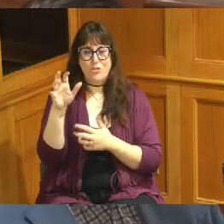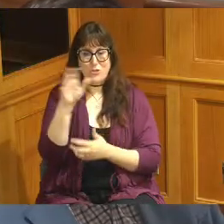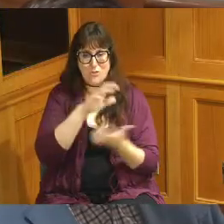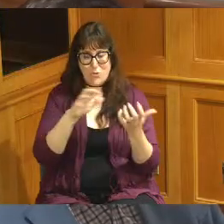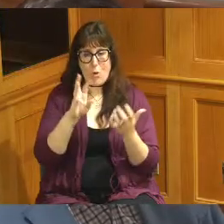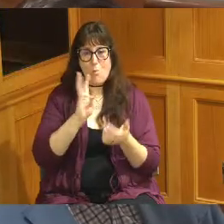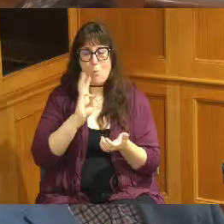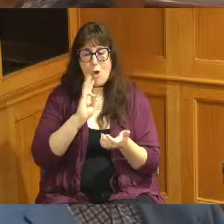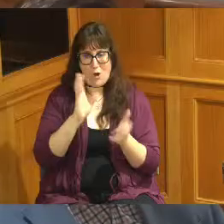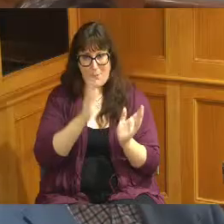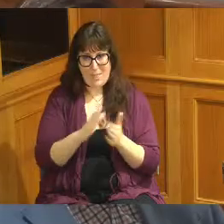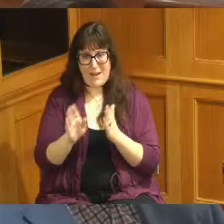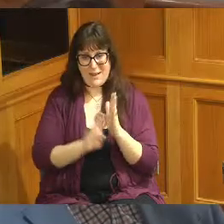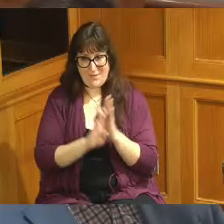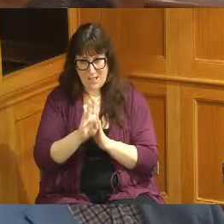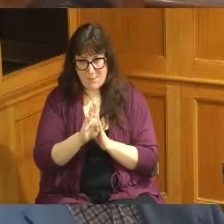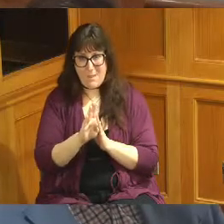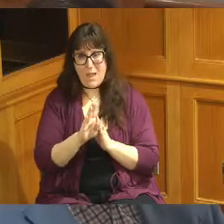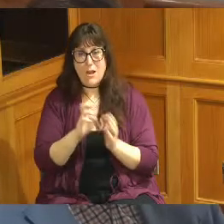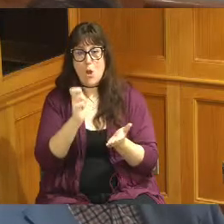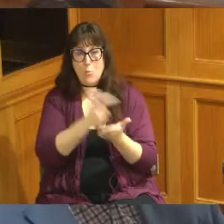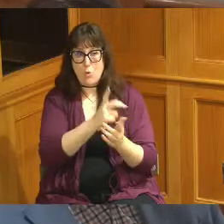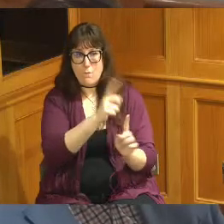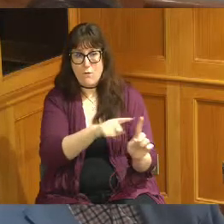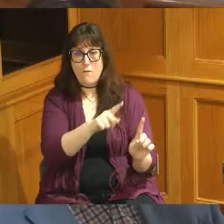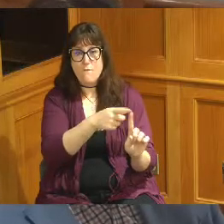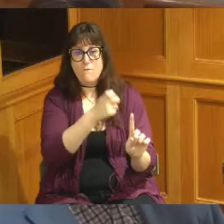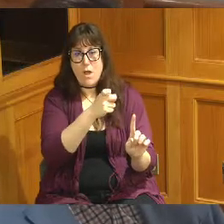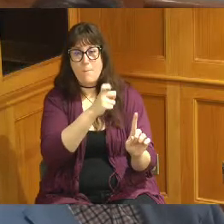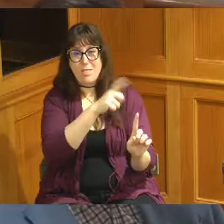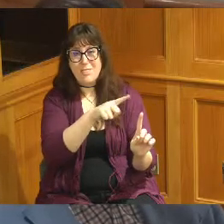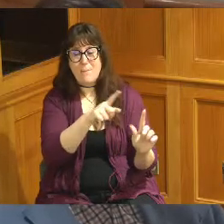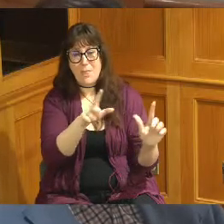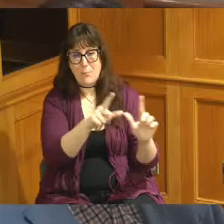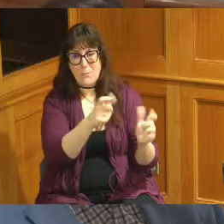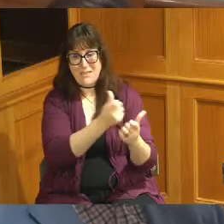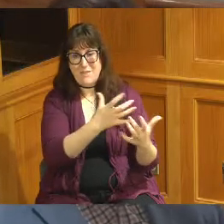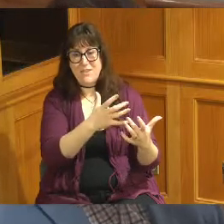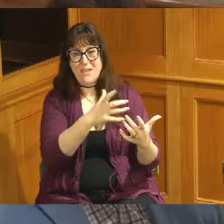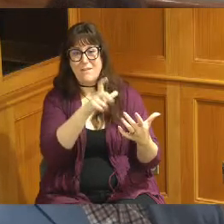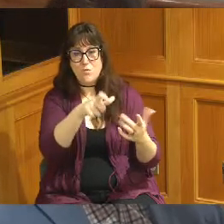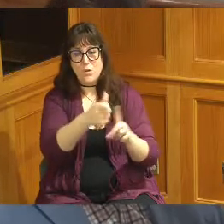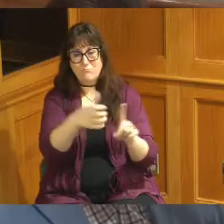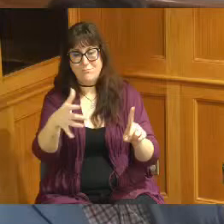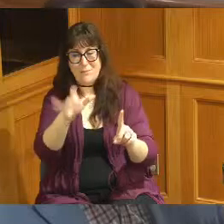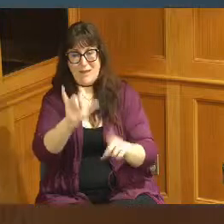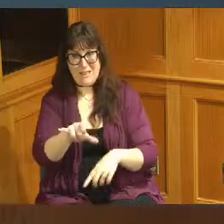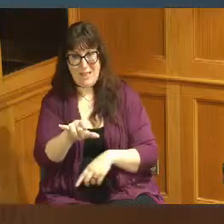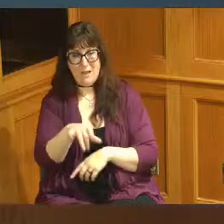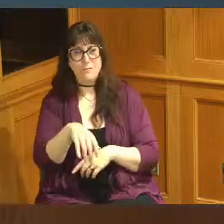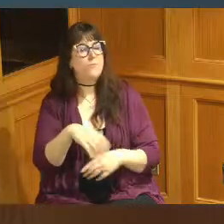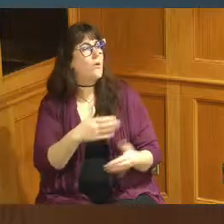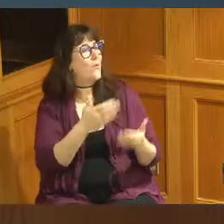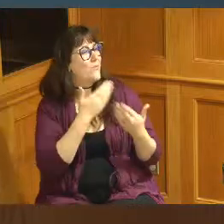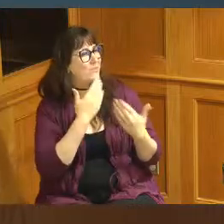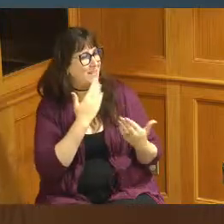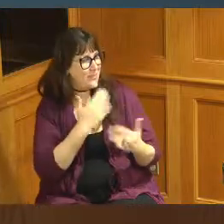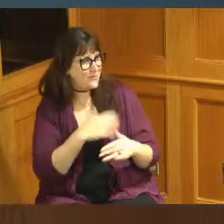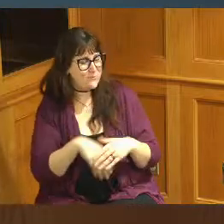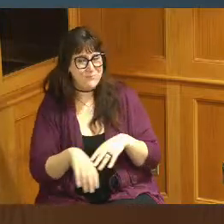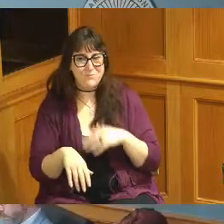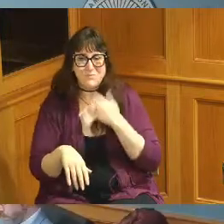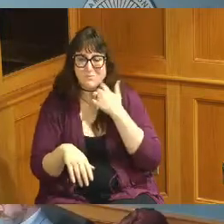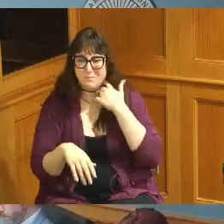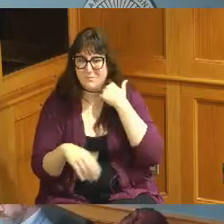Development when they get their approvals and their permits for building the expansion. Okay. All right, thank you. Commissioner Summer